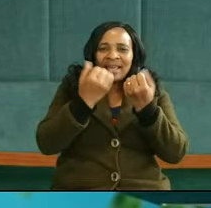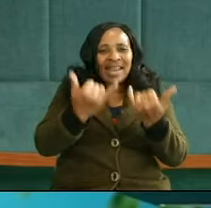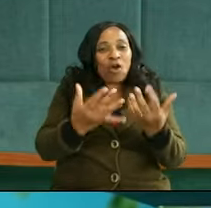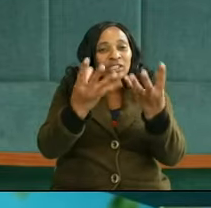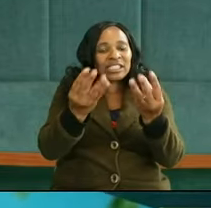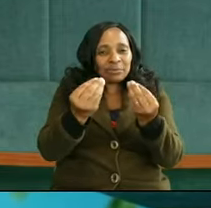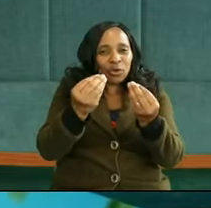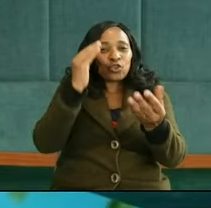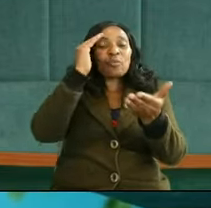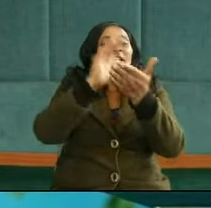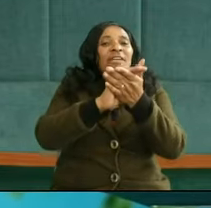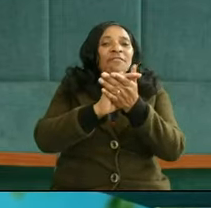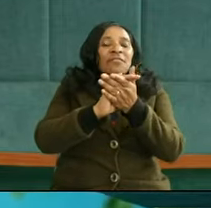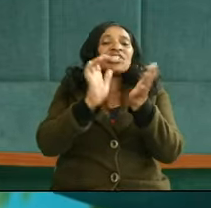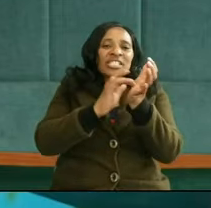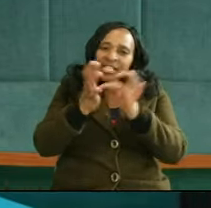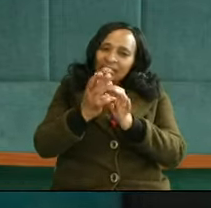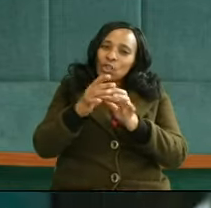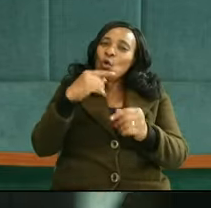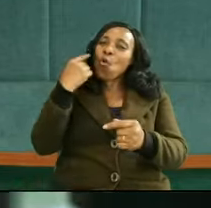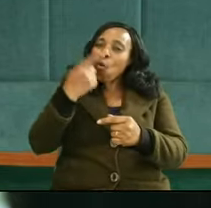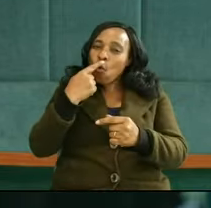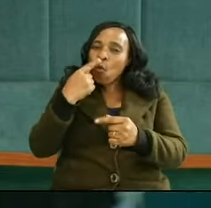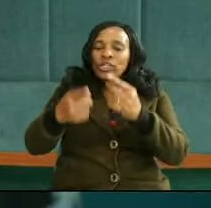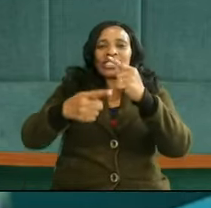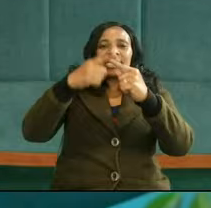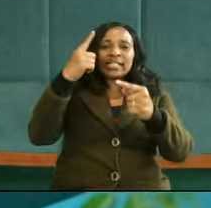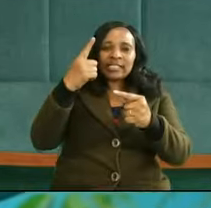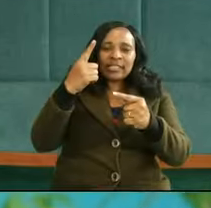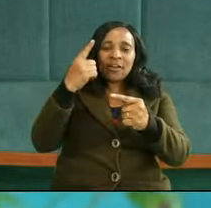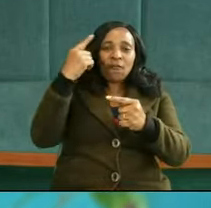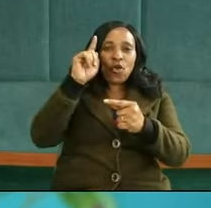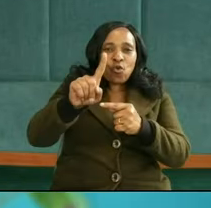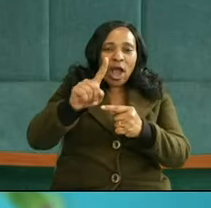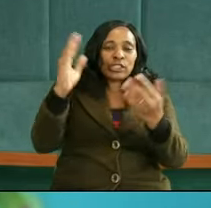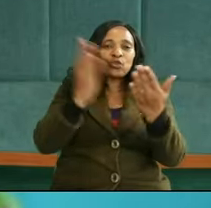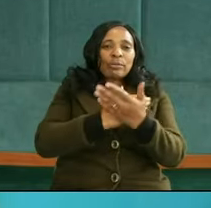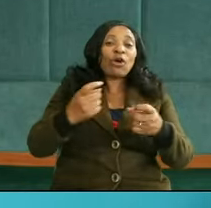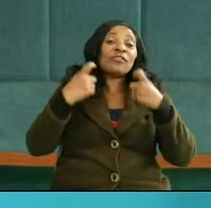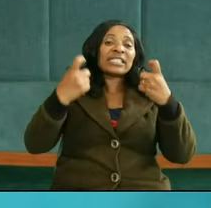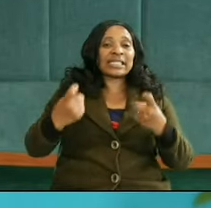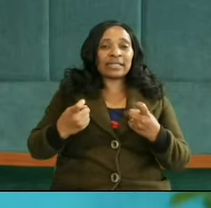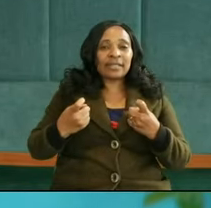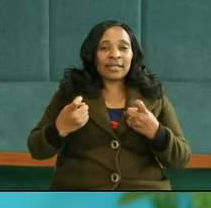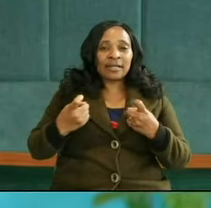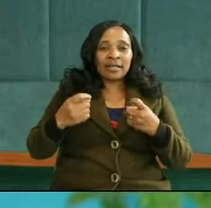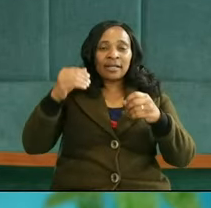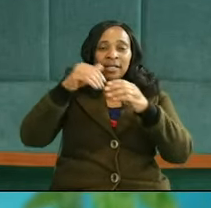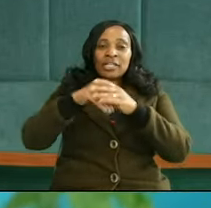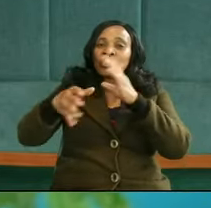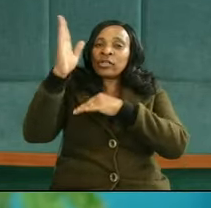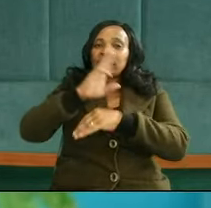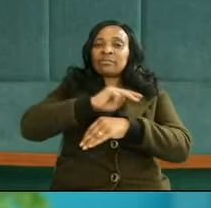Lamb. A lamb was slain. Plan of salvation was put in place even before man fell in sin, because God in his